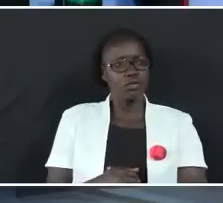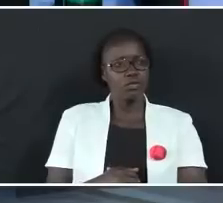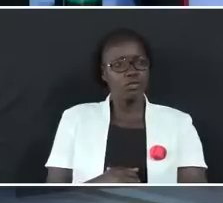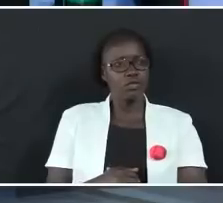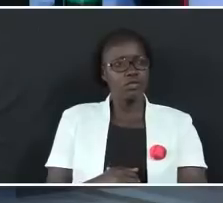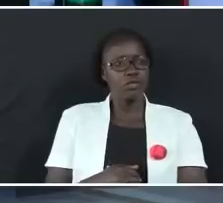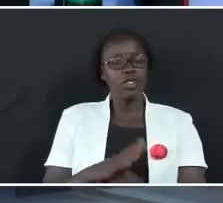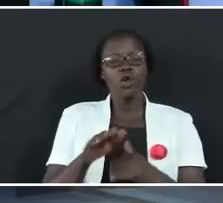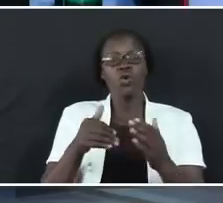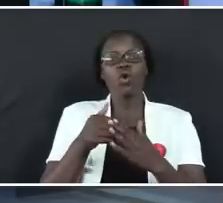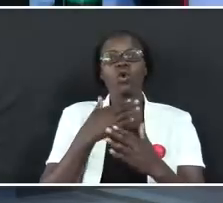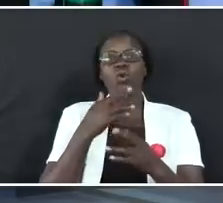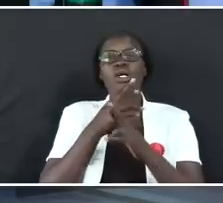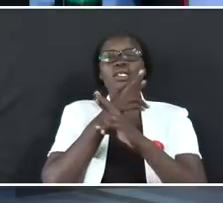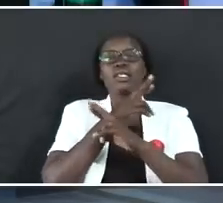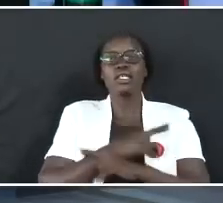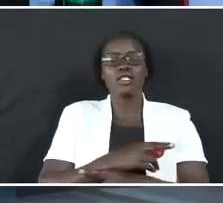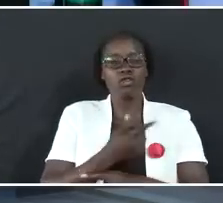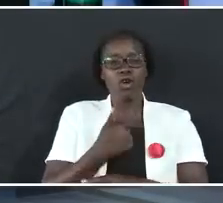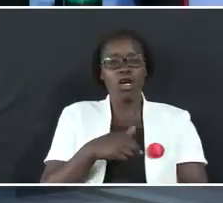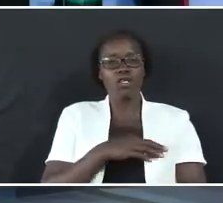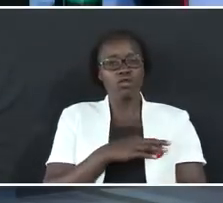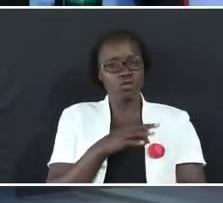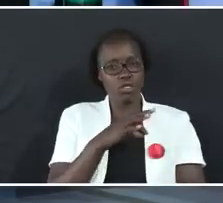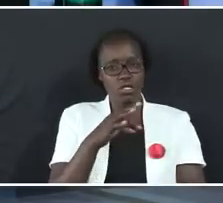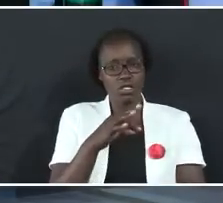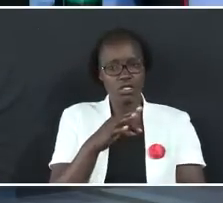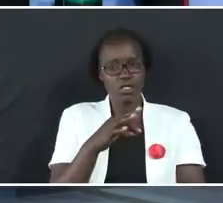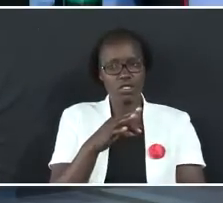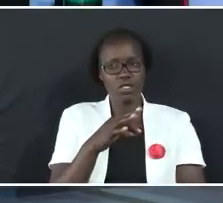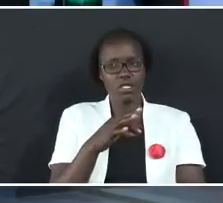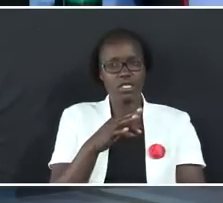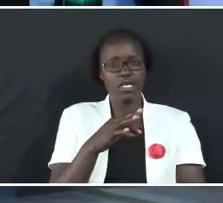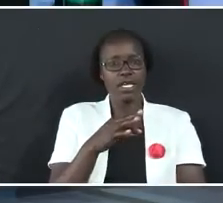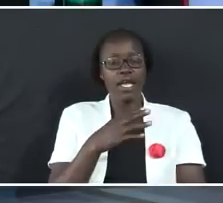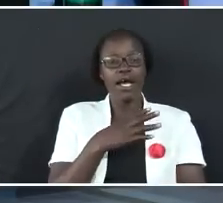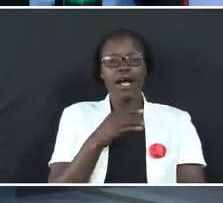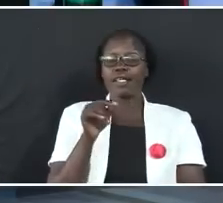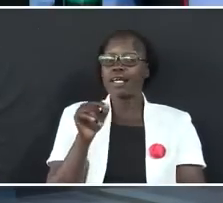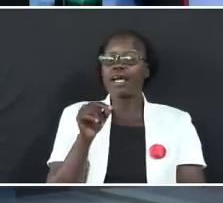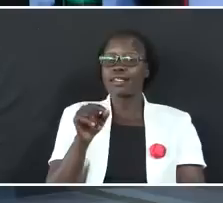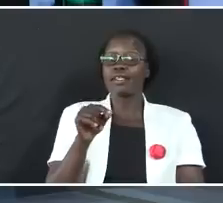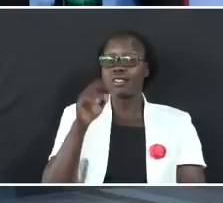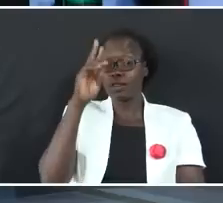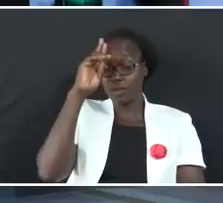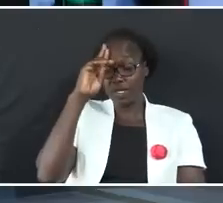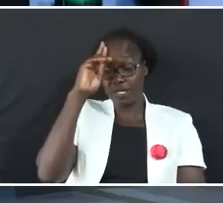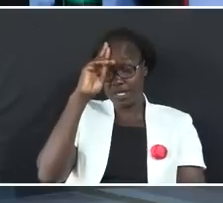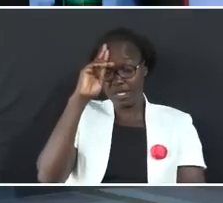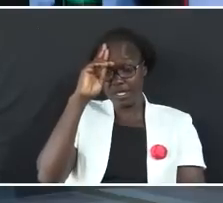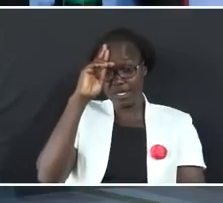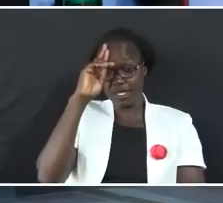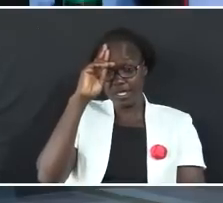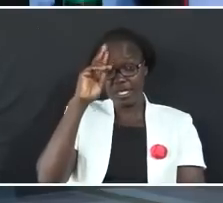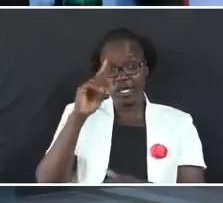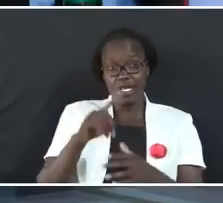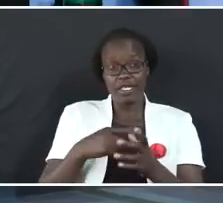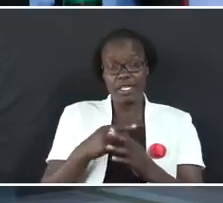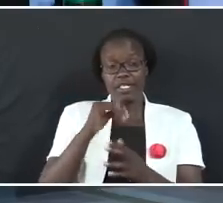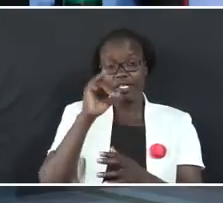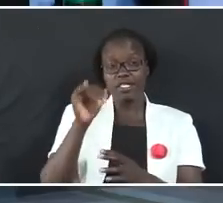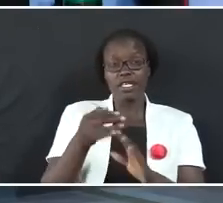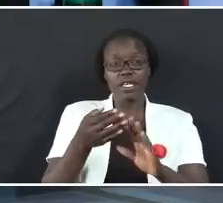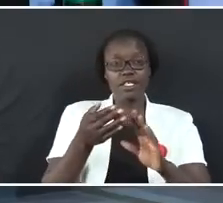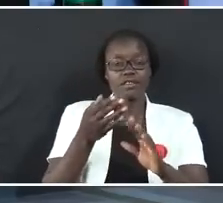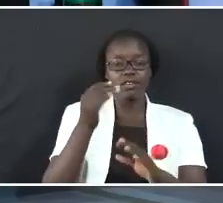We all want rest for our souls. And if that be the case, then Jeremiah